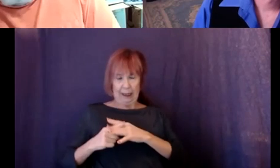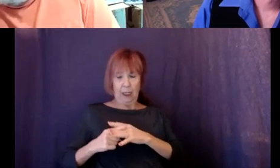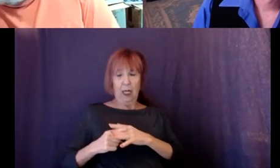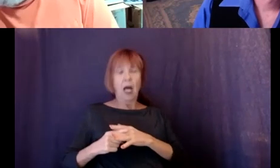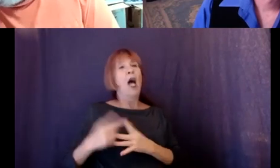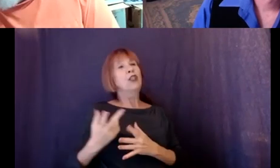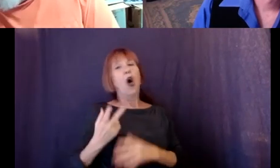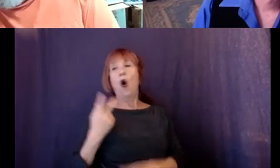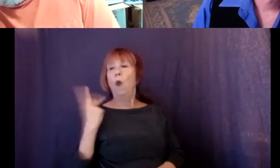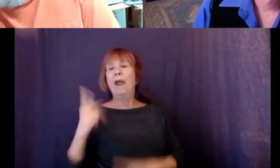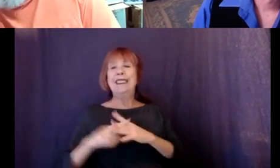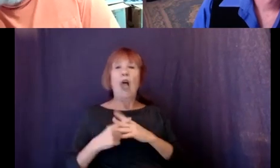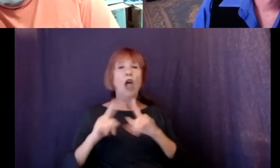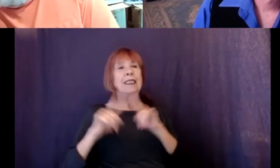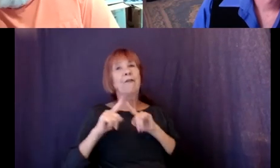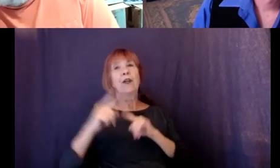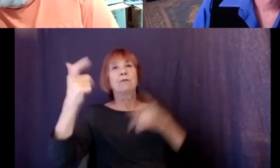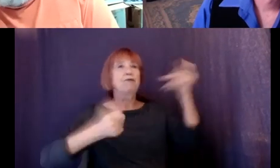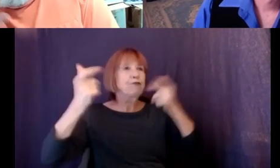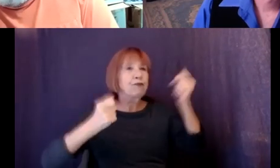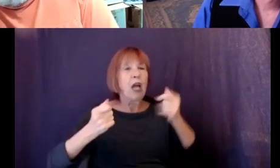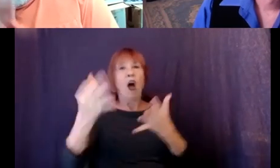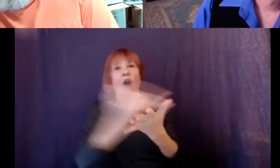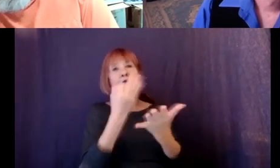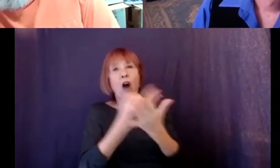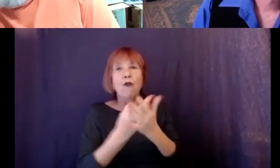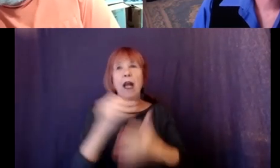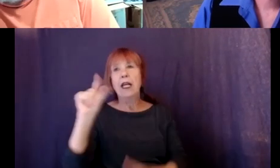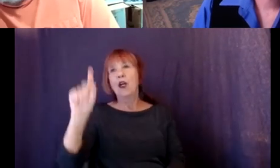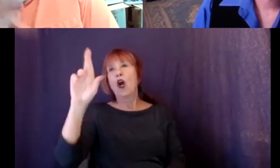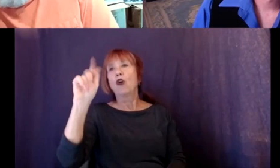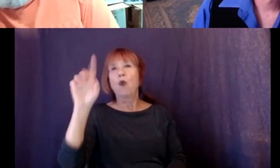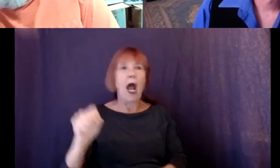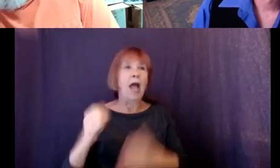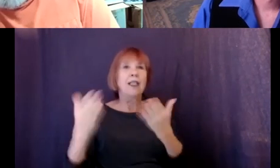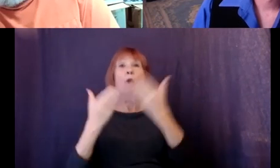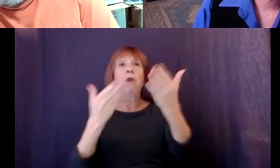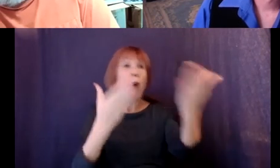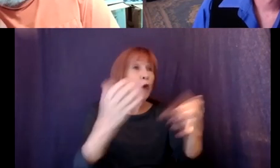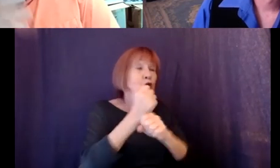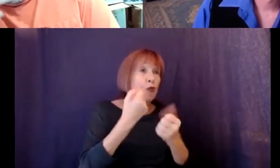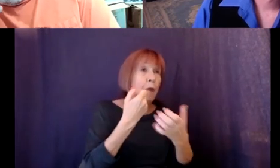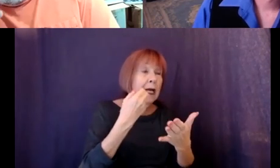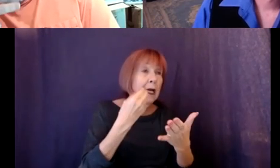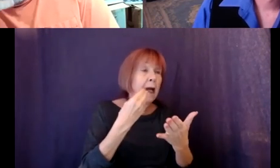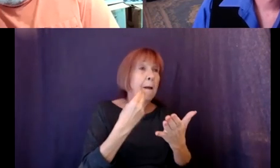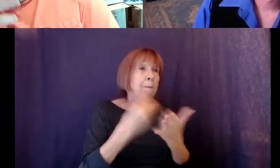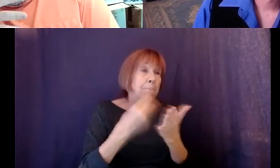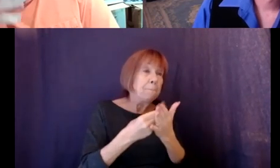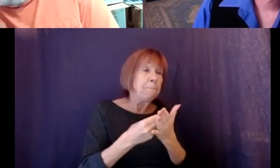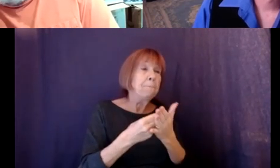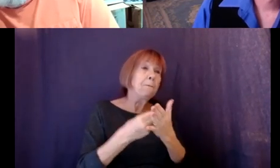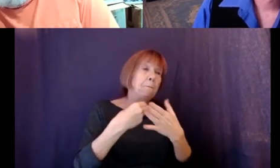of these different grants, you fundraising, you know, proposals to get money to make your film. And so you have to give them kind of